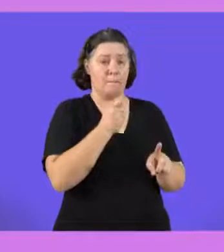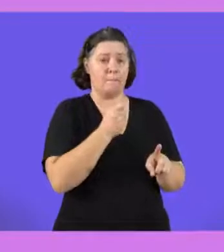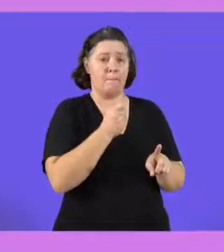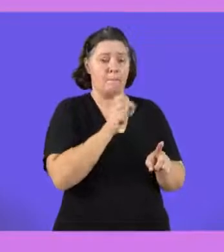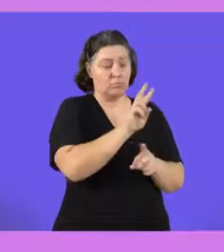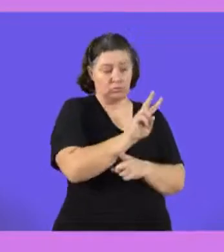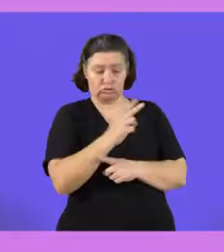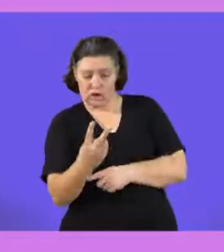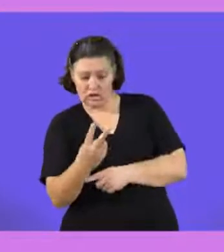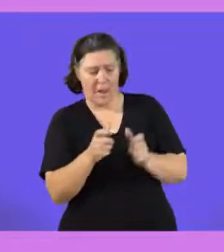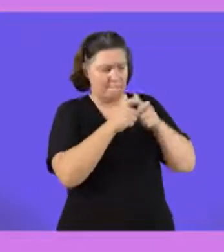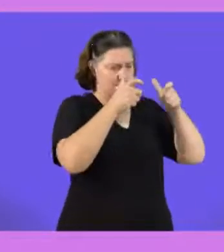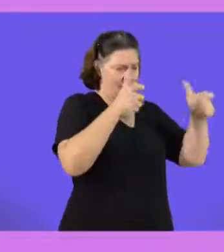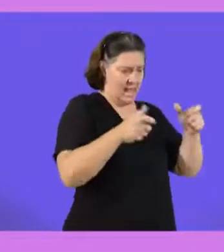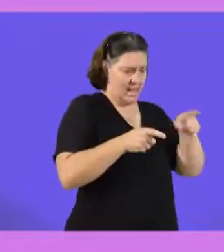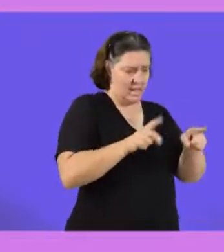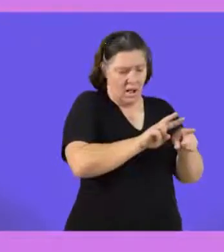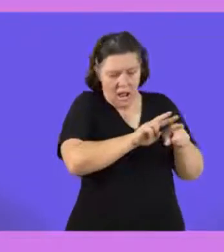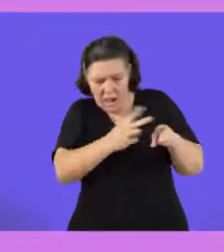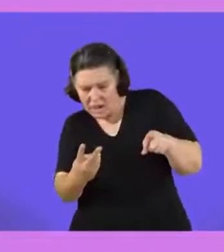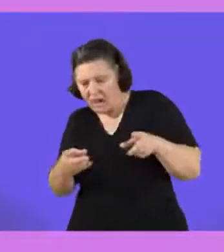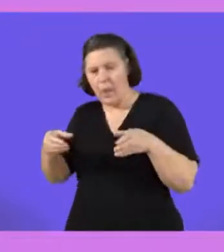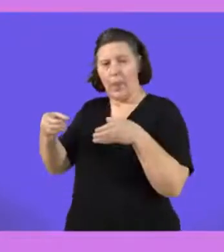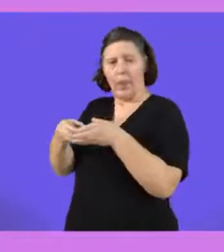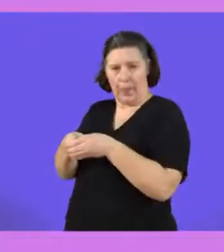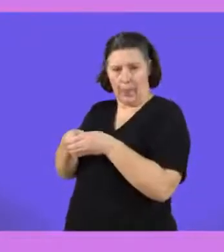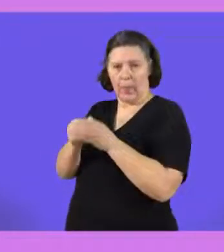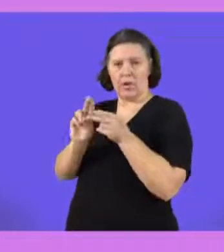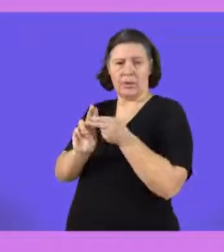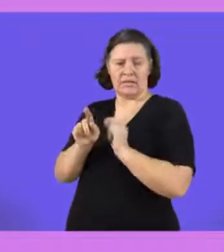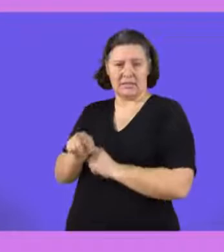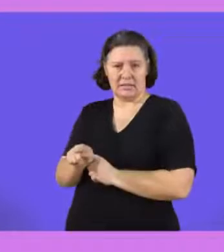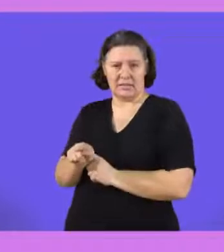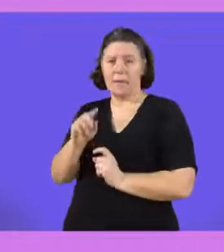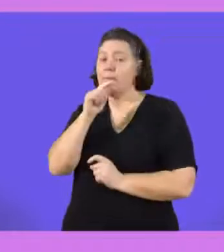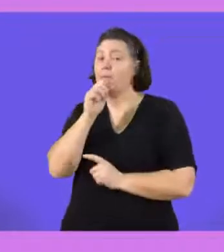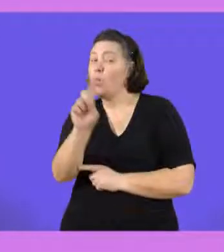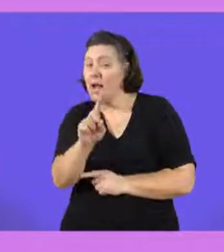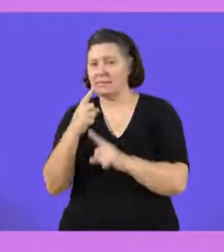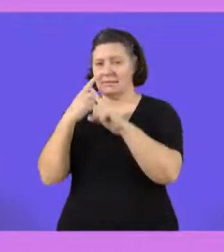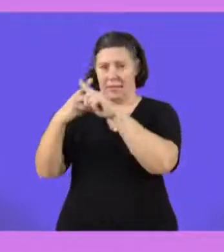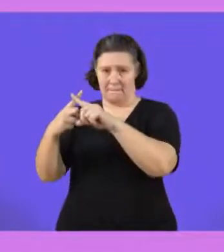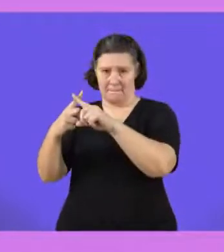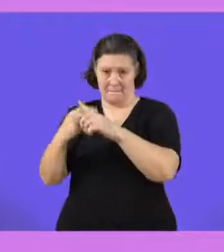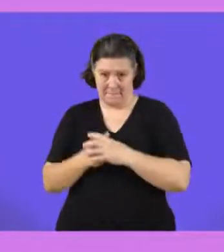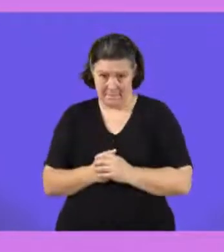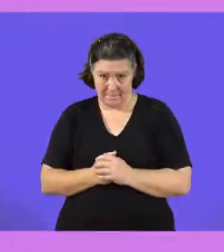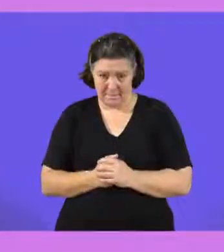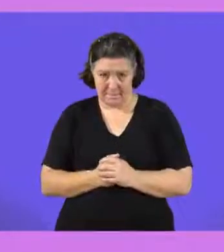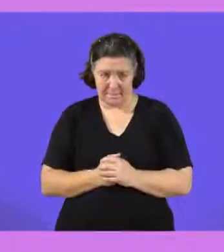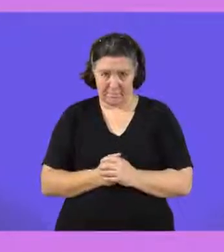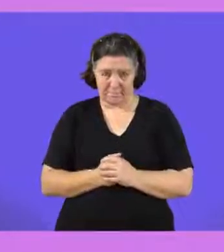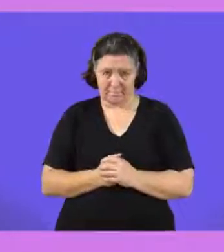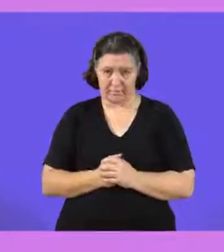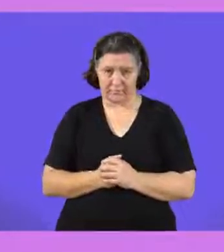when I convert, right, if I convert from a big unit to a smaller unit, I will multiply.